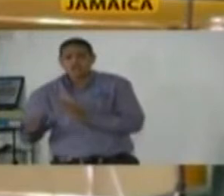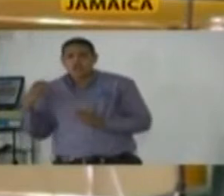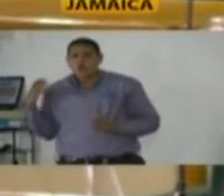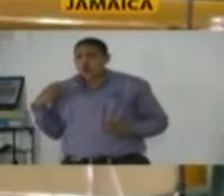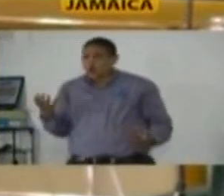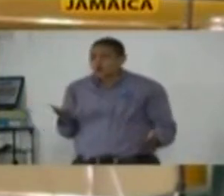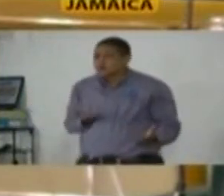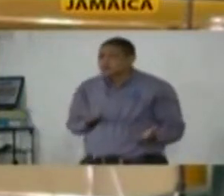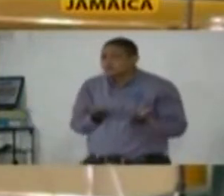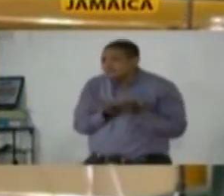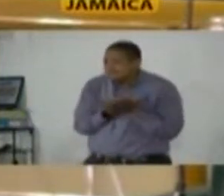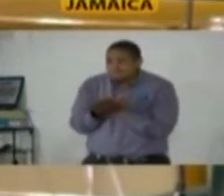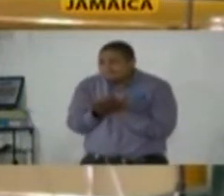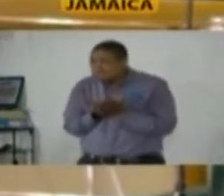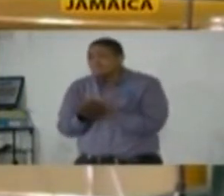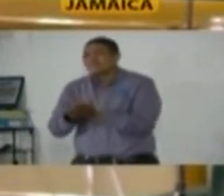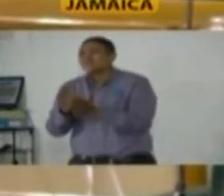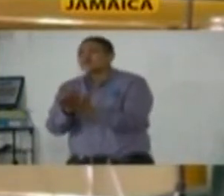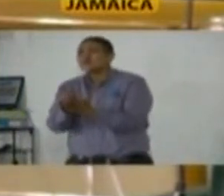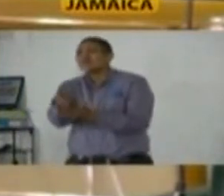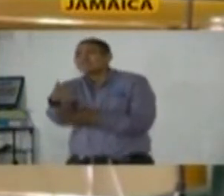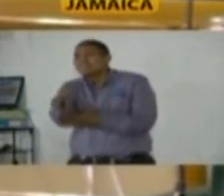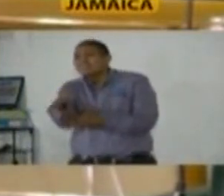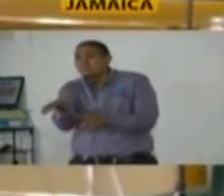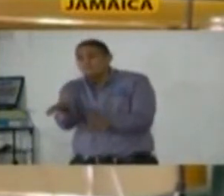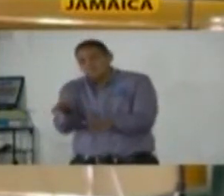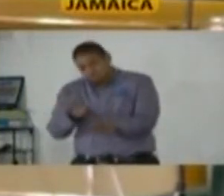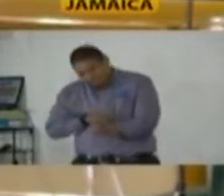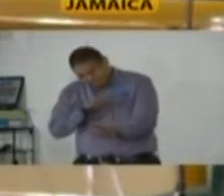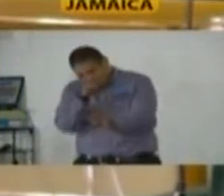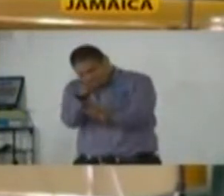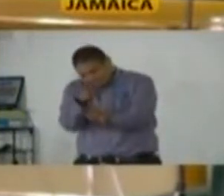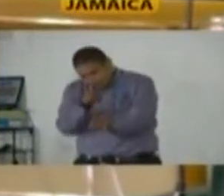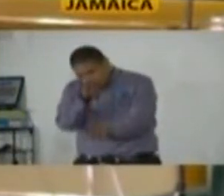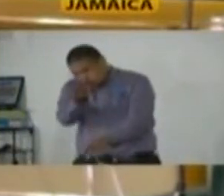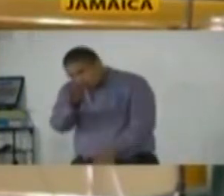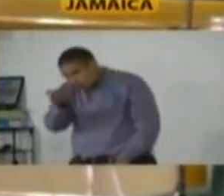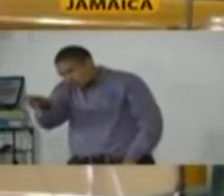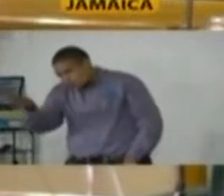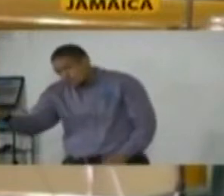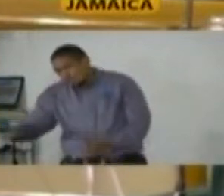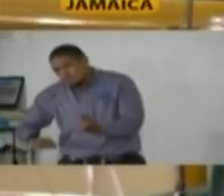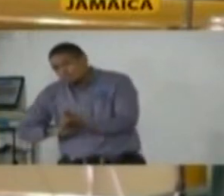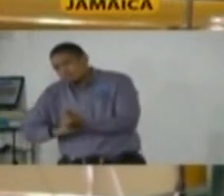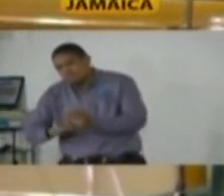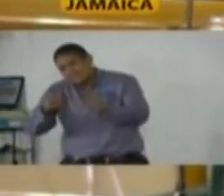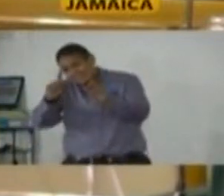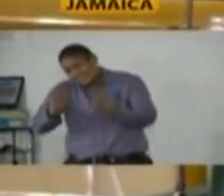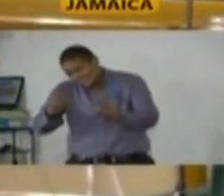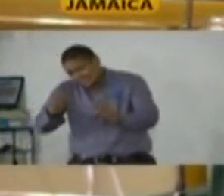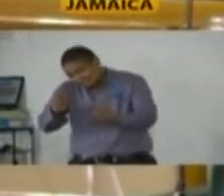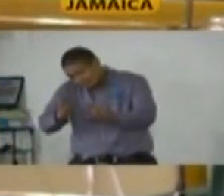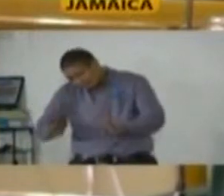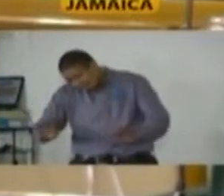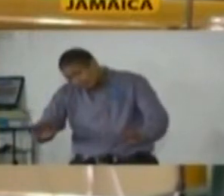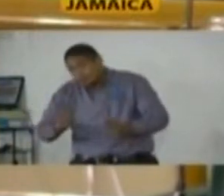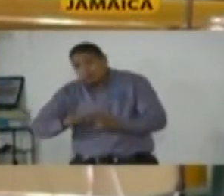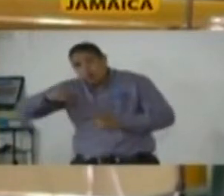targeted underperforming schools as per the diagnostic test and other national assessments dataset.